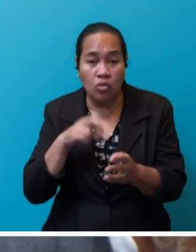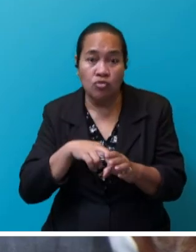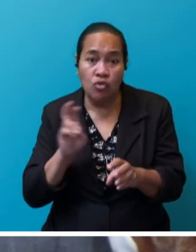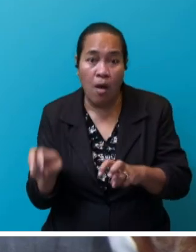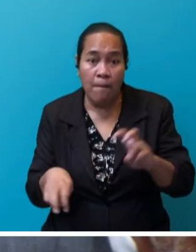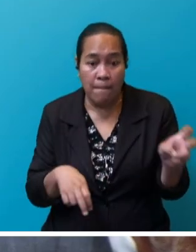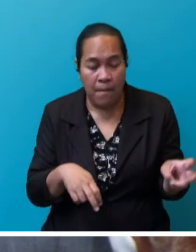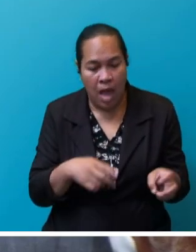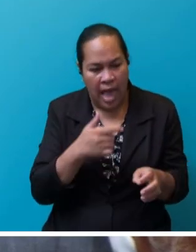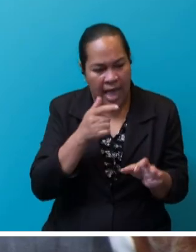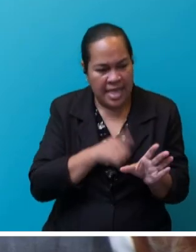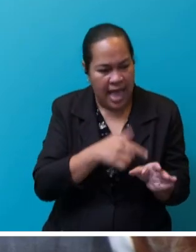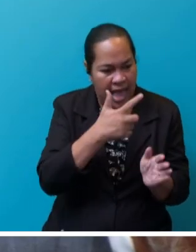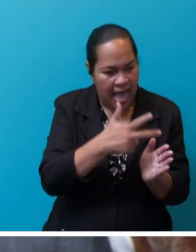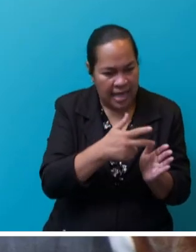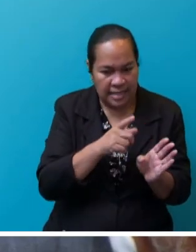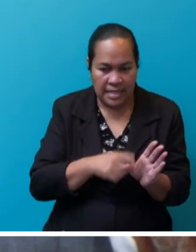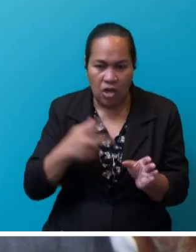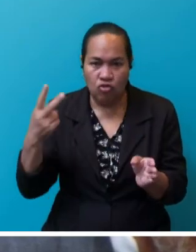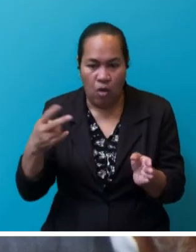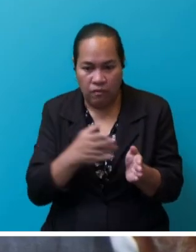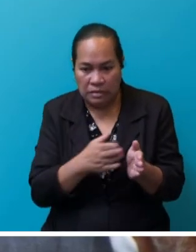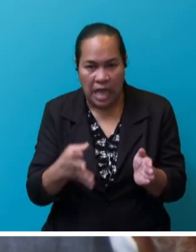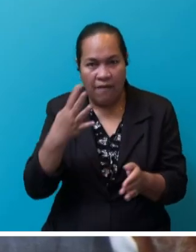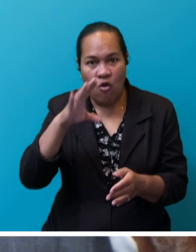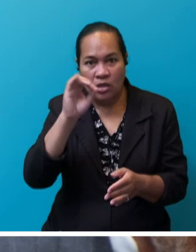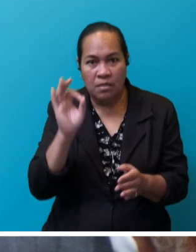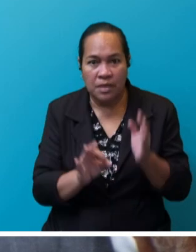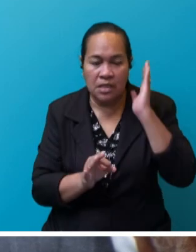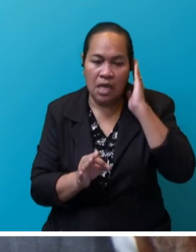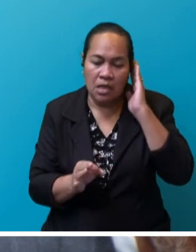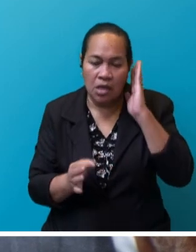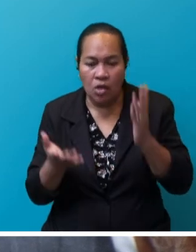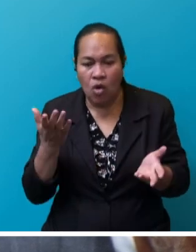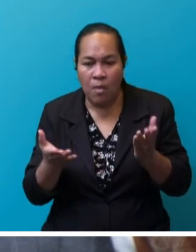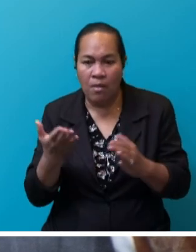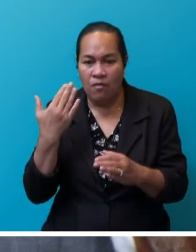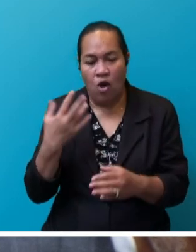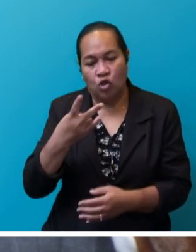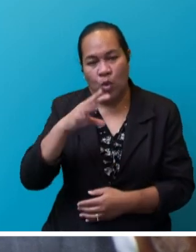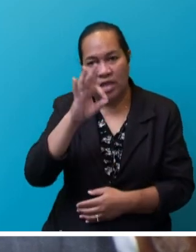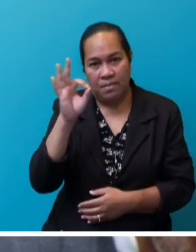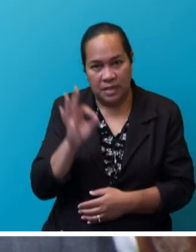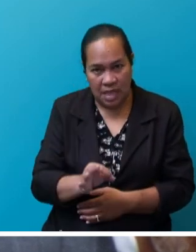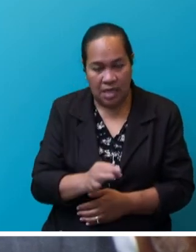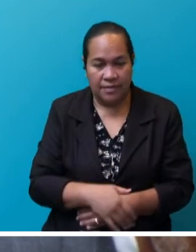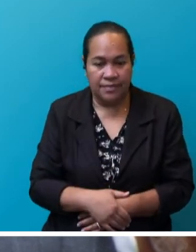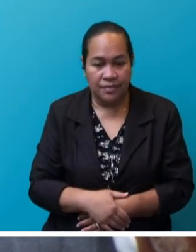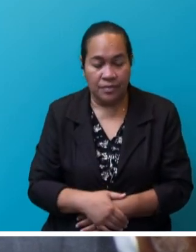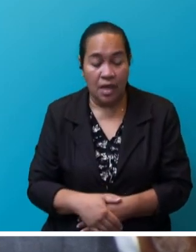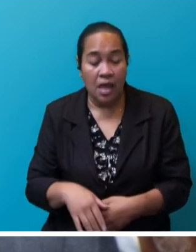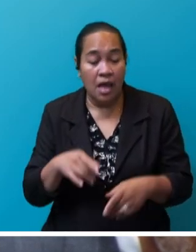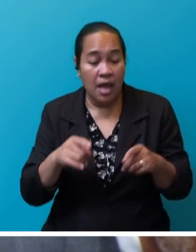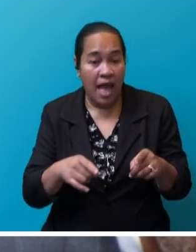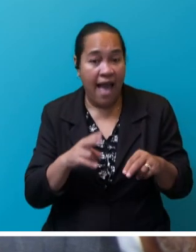between year 8 and year 12 is almost 40% compared with the national average of 20%. According to the